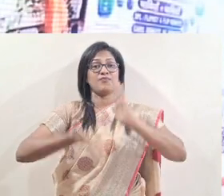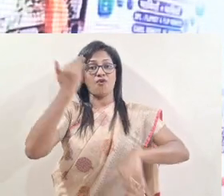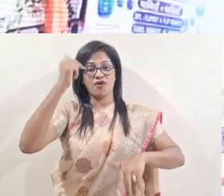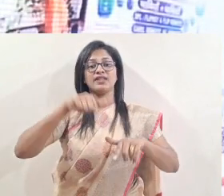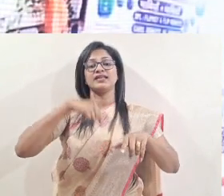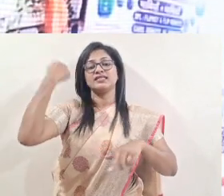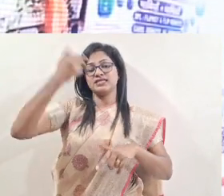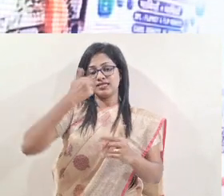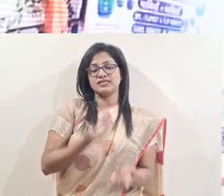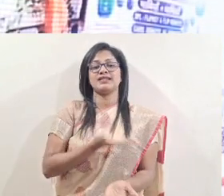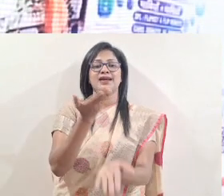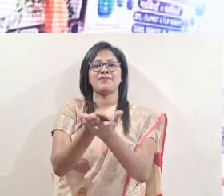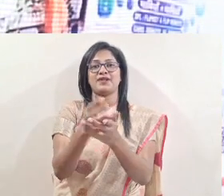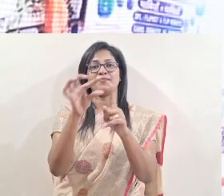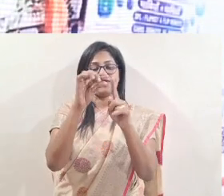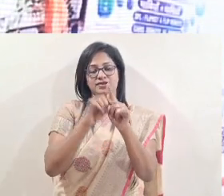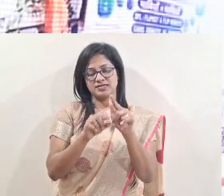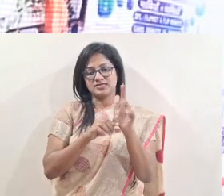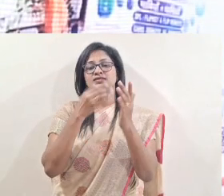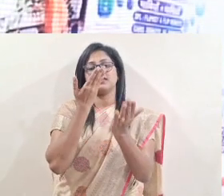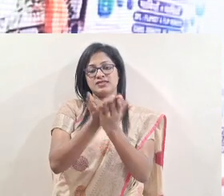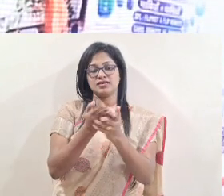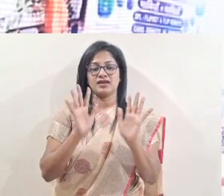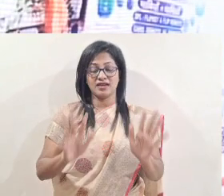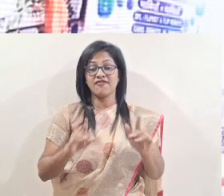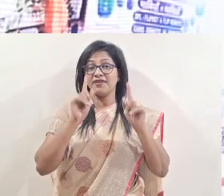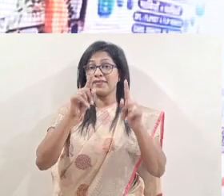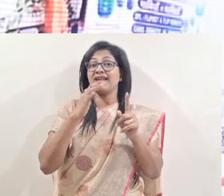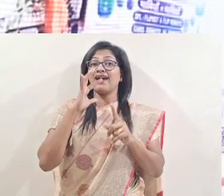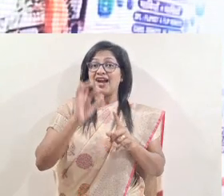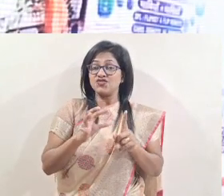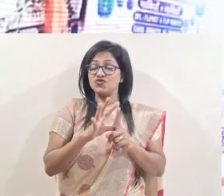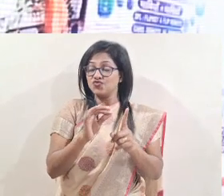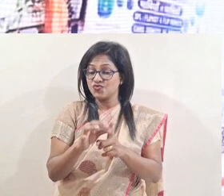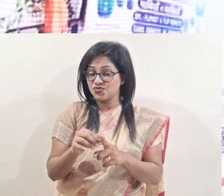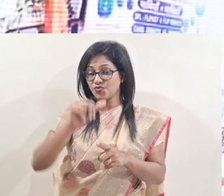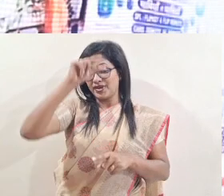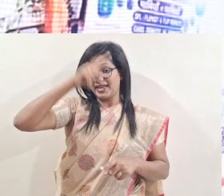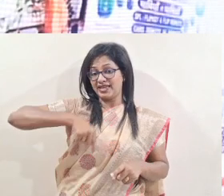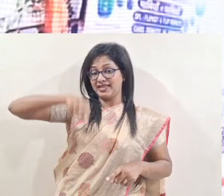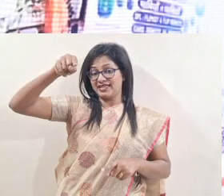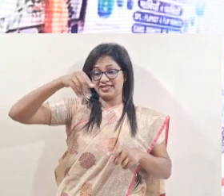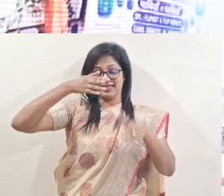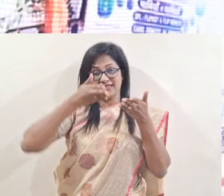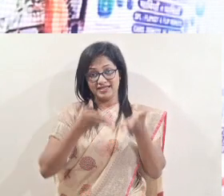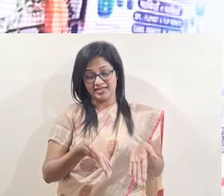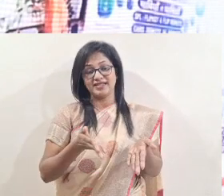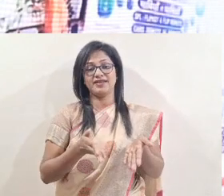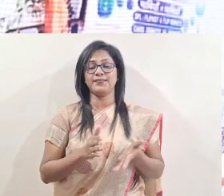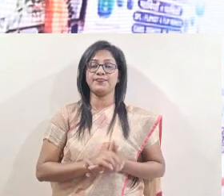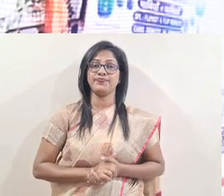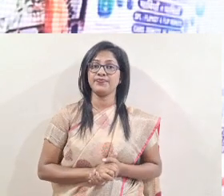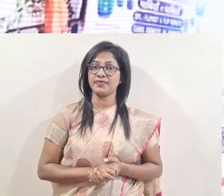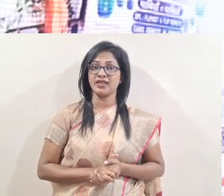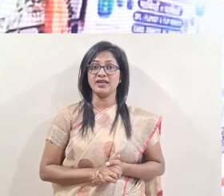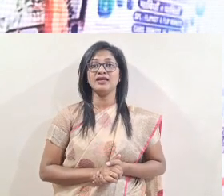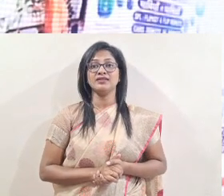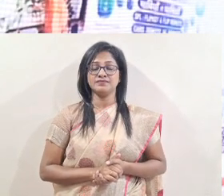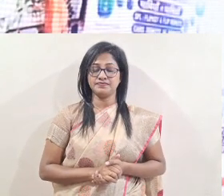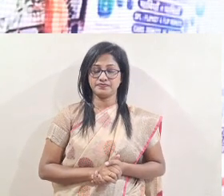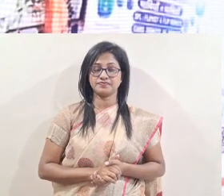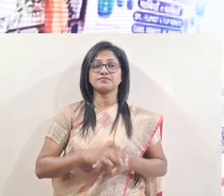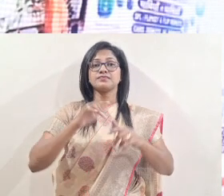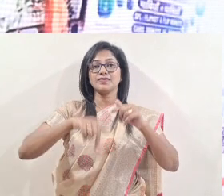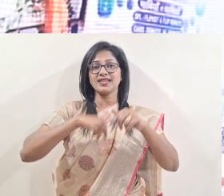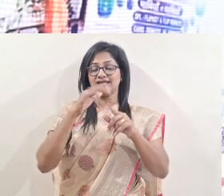what happens on ground or what happens in the Indian condition is that apart from its implementation on ground from